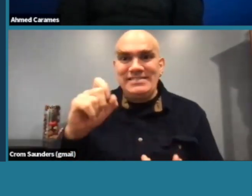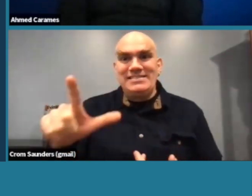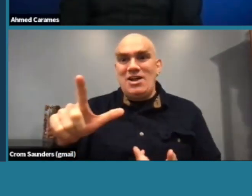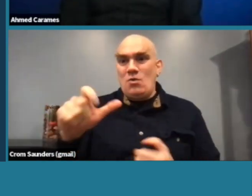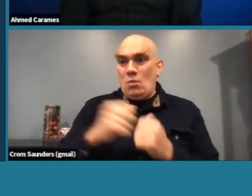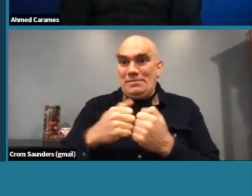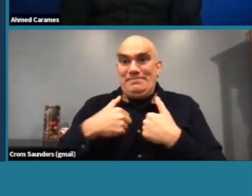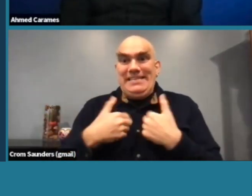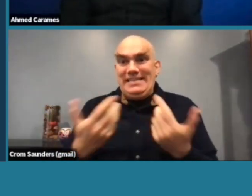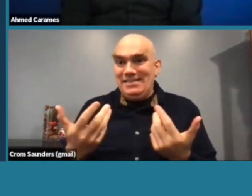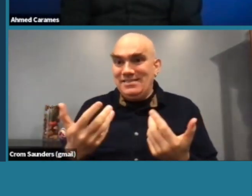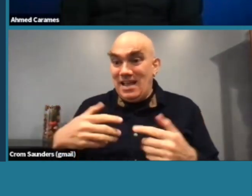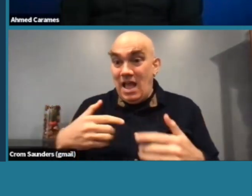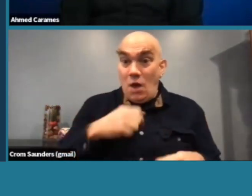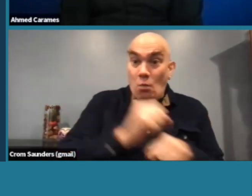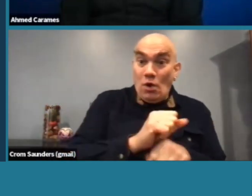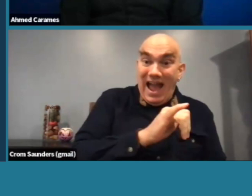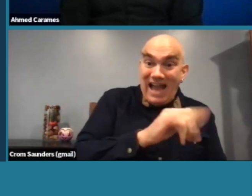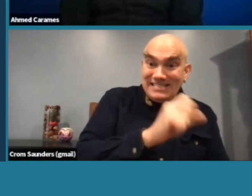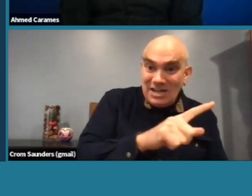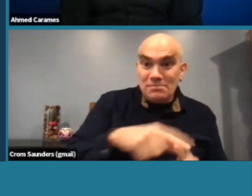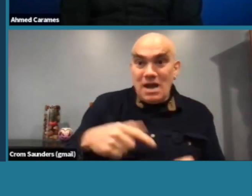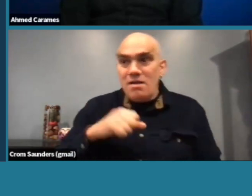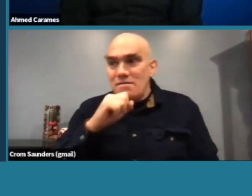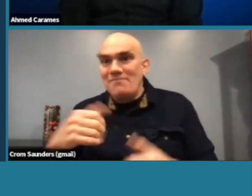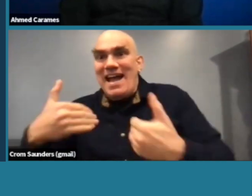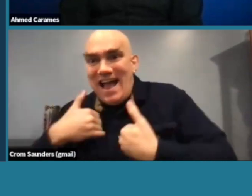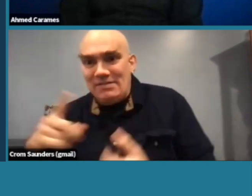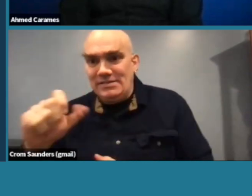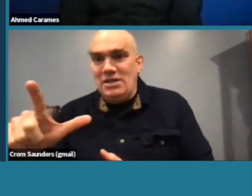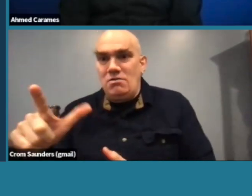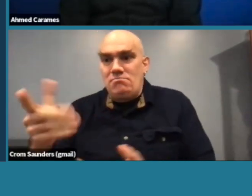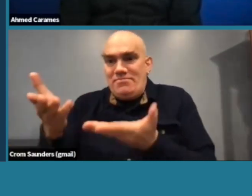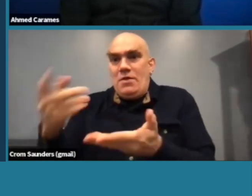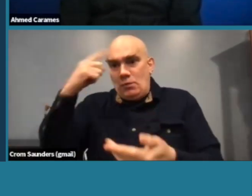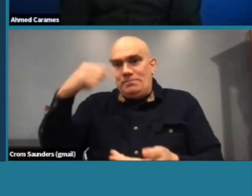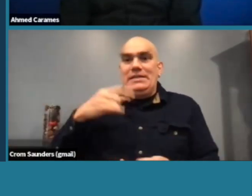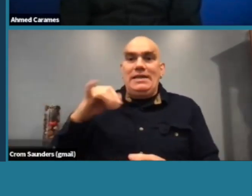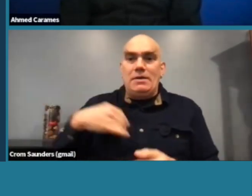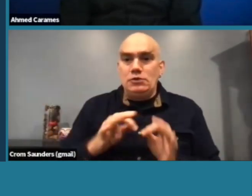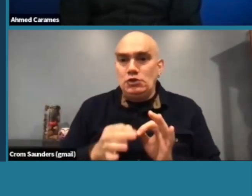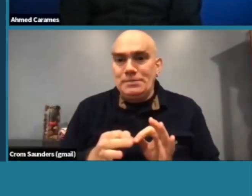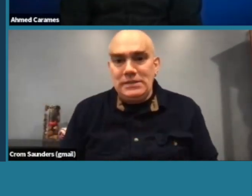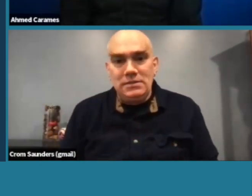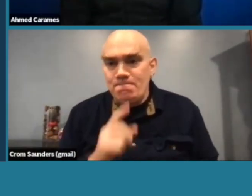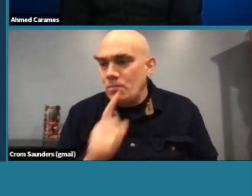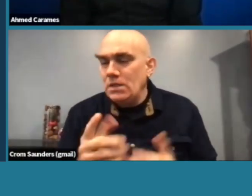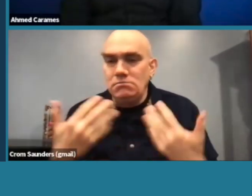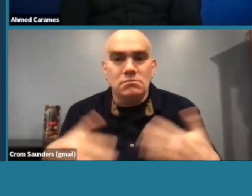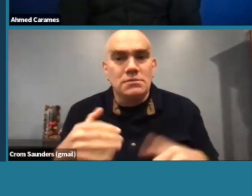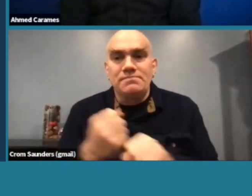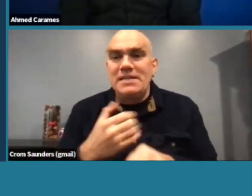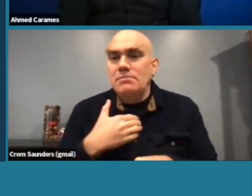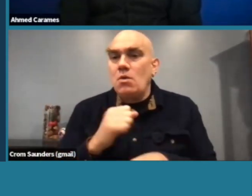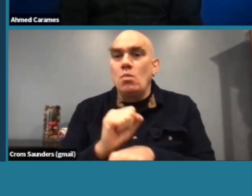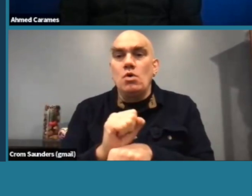that anymore. I love this line of work. I love being a dazzle, and I loved having a dazzle for when